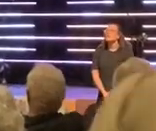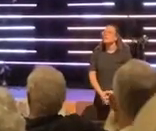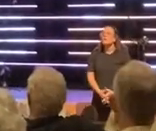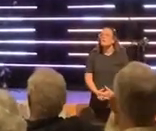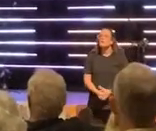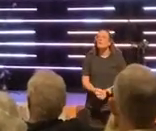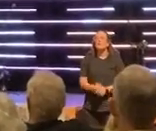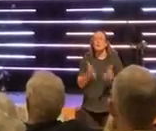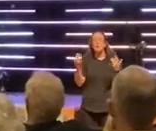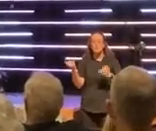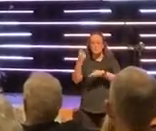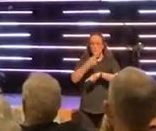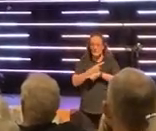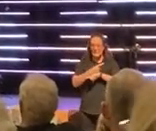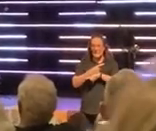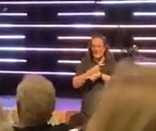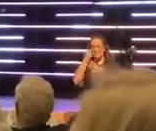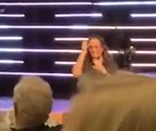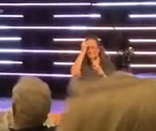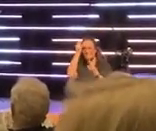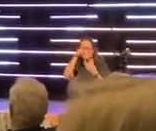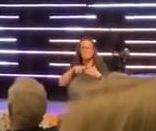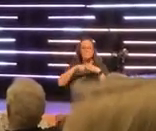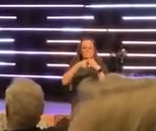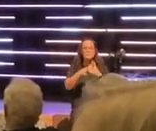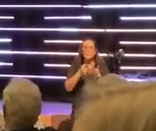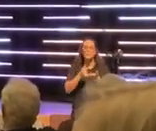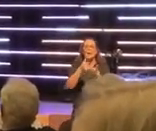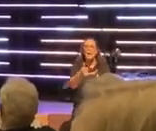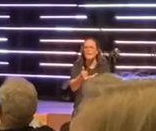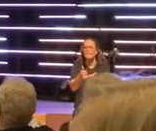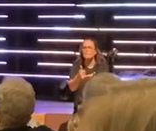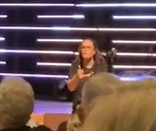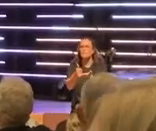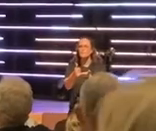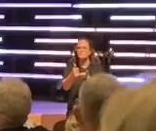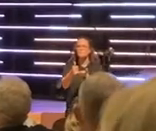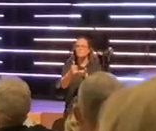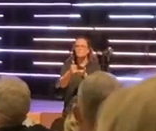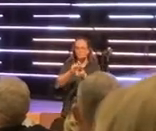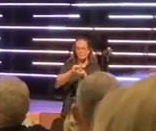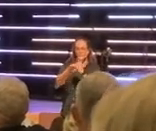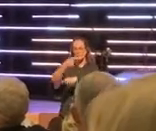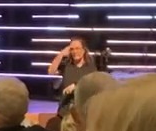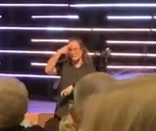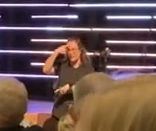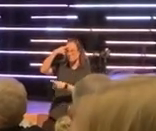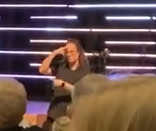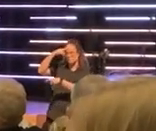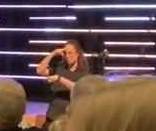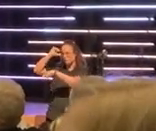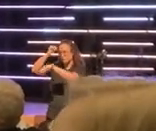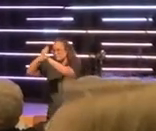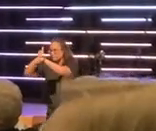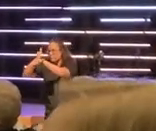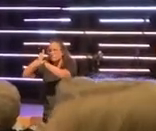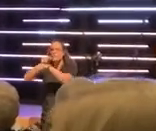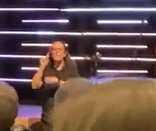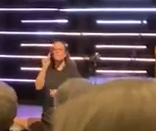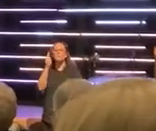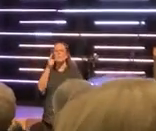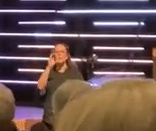So for today's meditation, I would like to begin by helping us to adjust our mindset. In